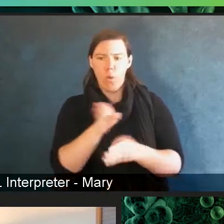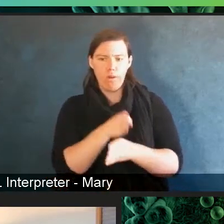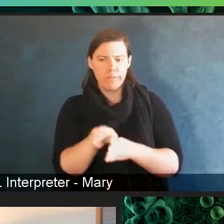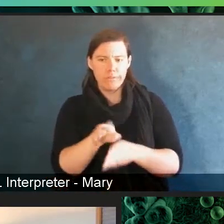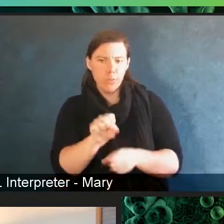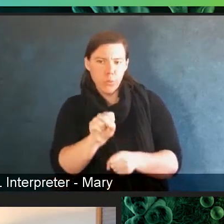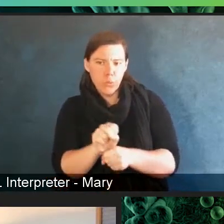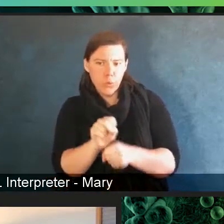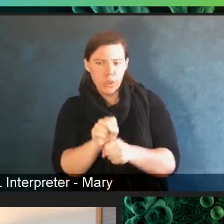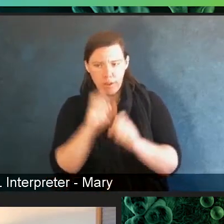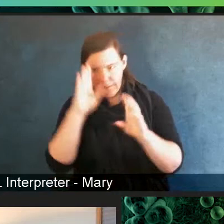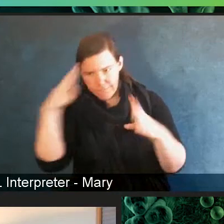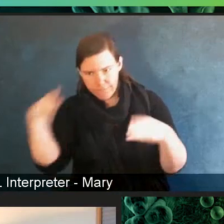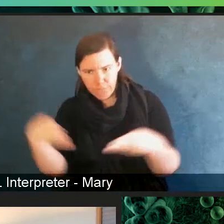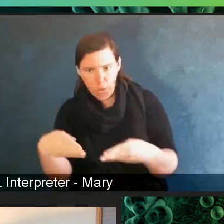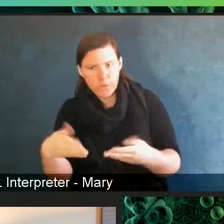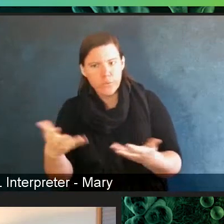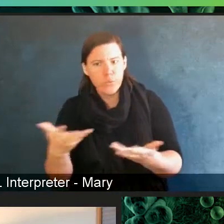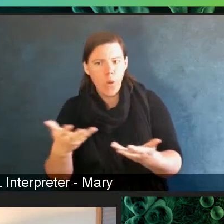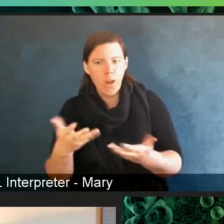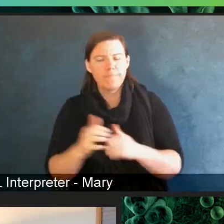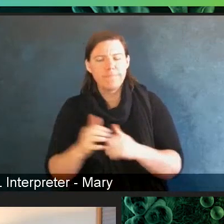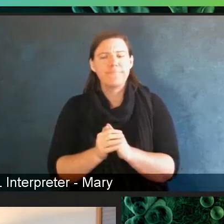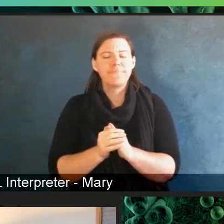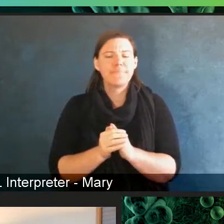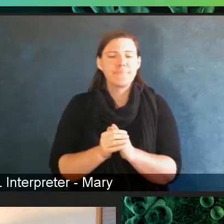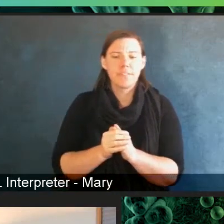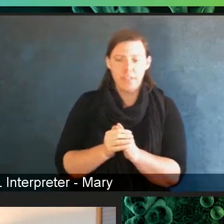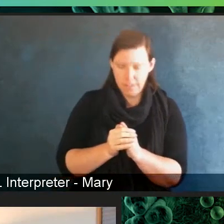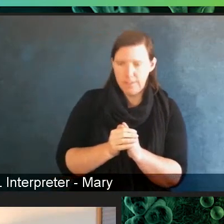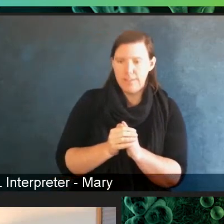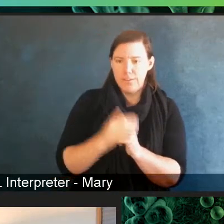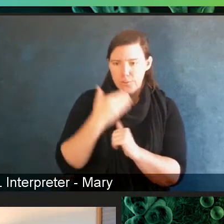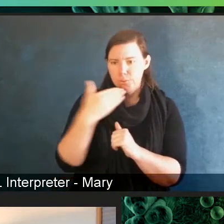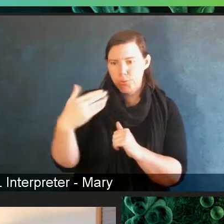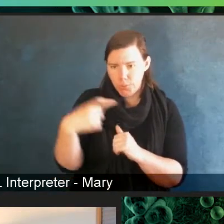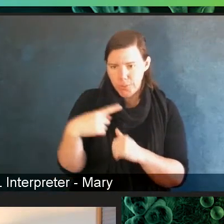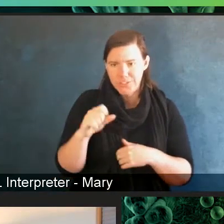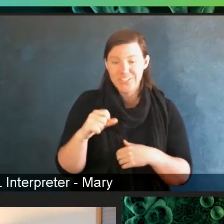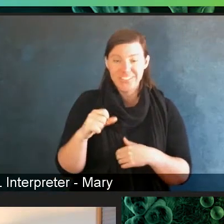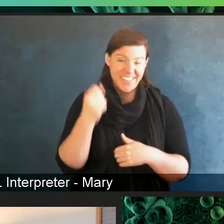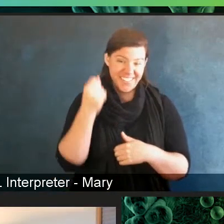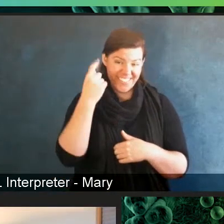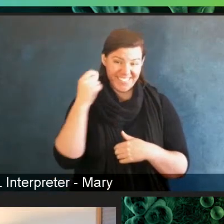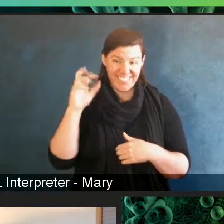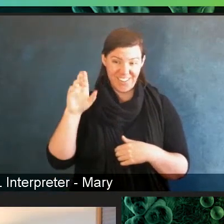question. It's funny thinking back to when I started learning about RNA, because nobody